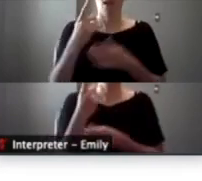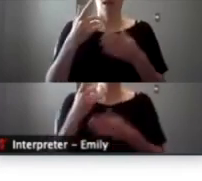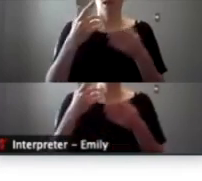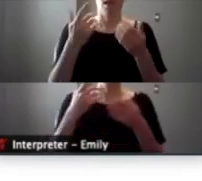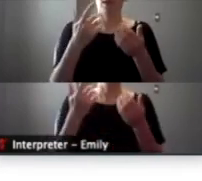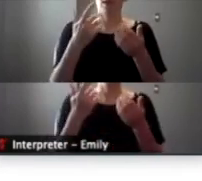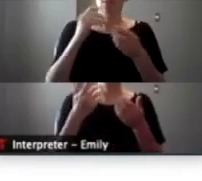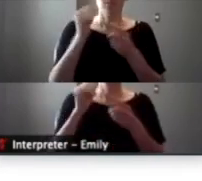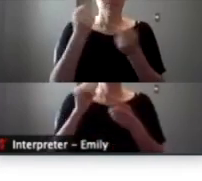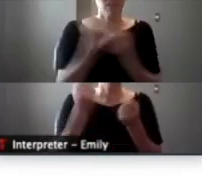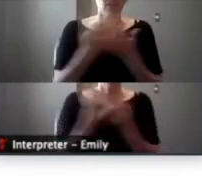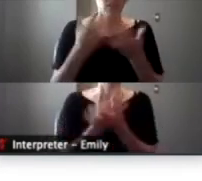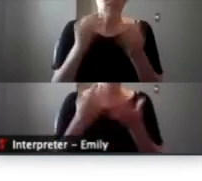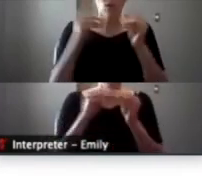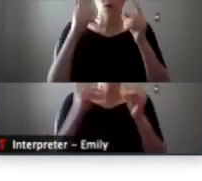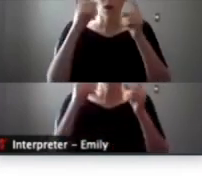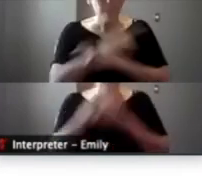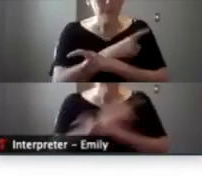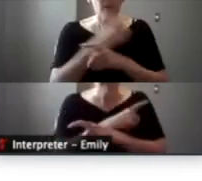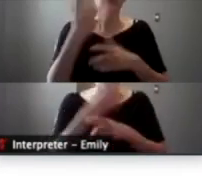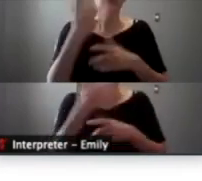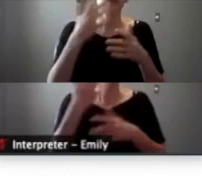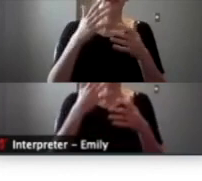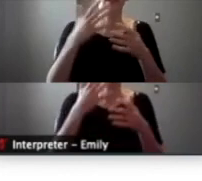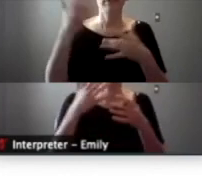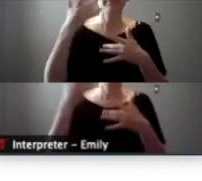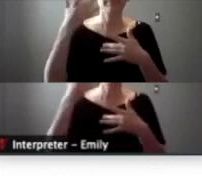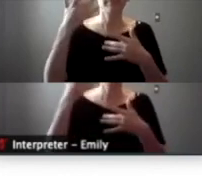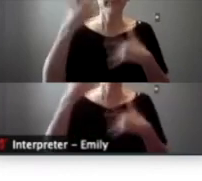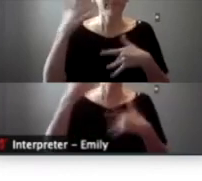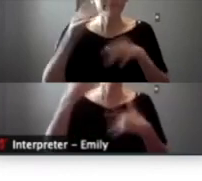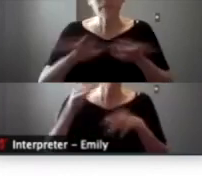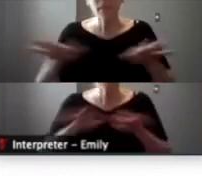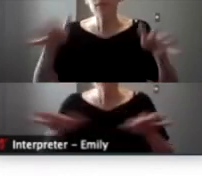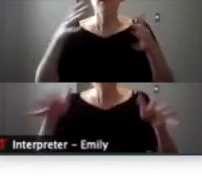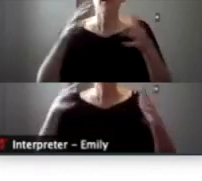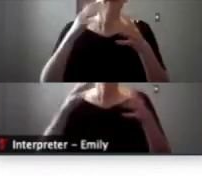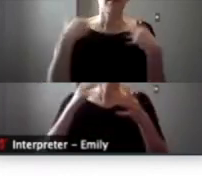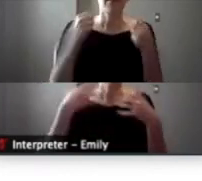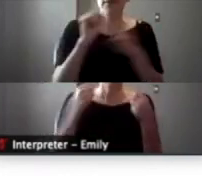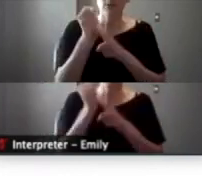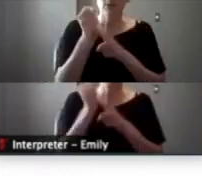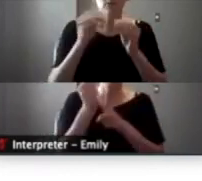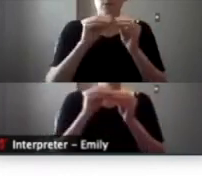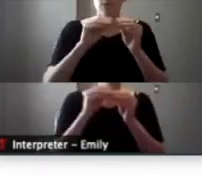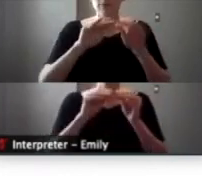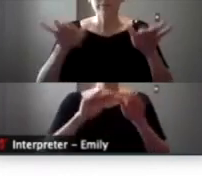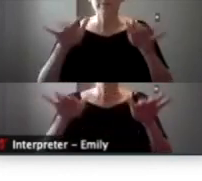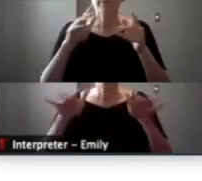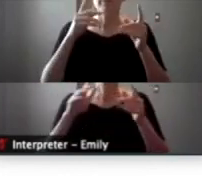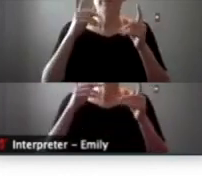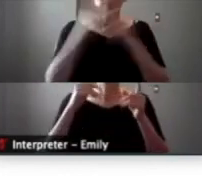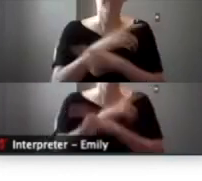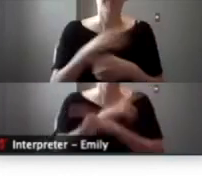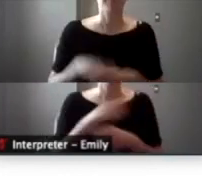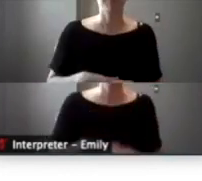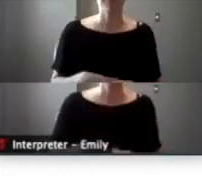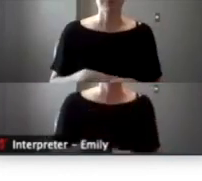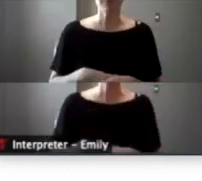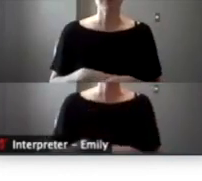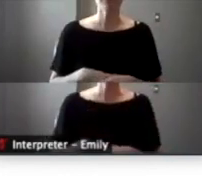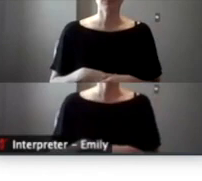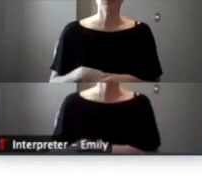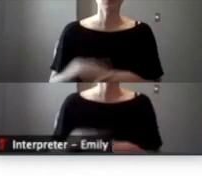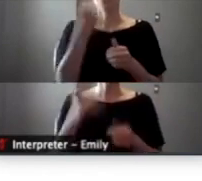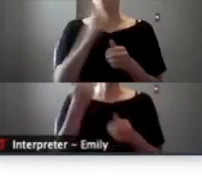So all women who receive an IUD will at some point, for various reasons, need an IUD removal. So